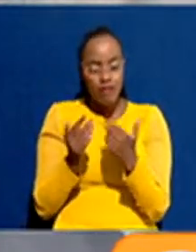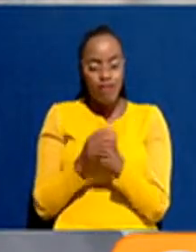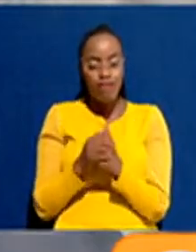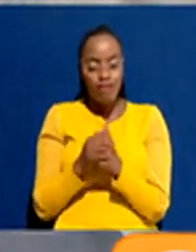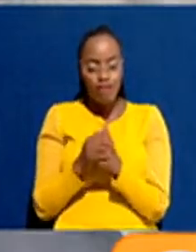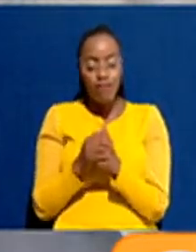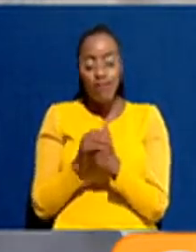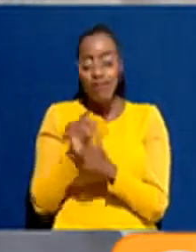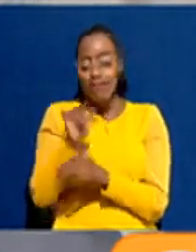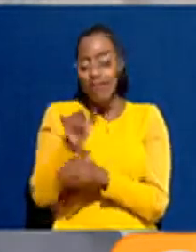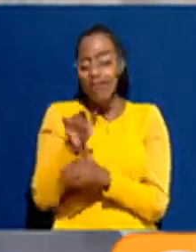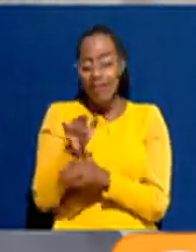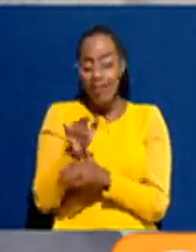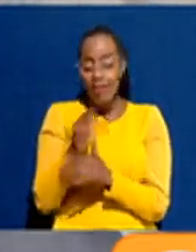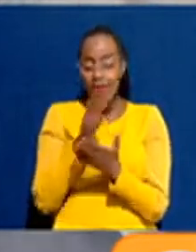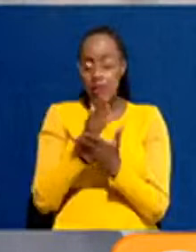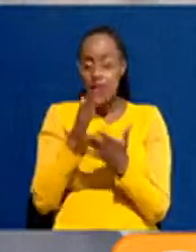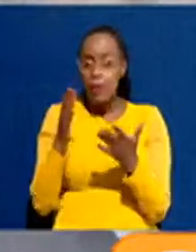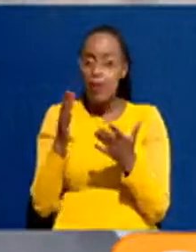was